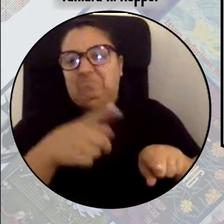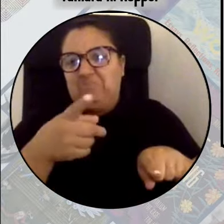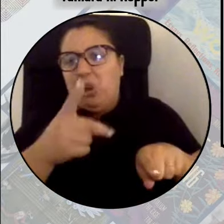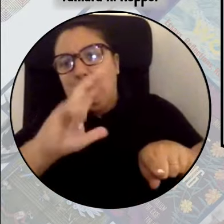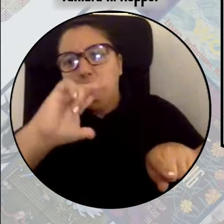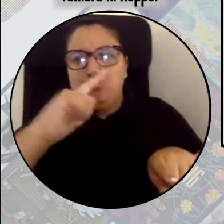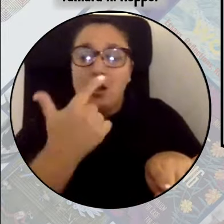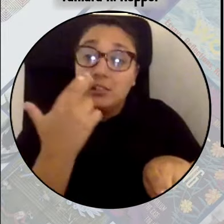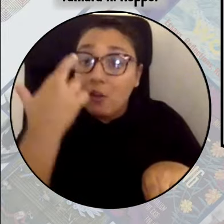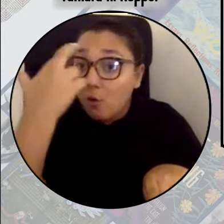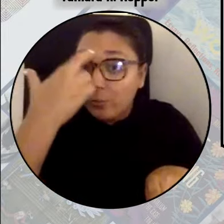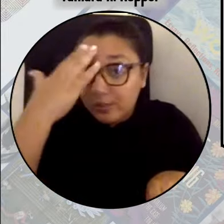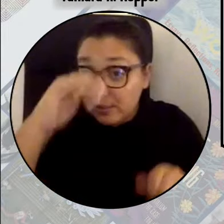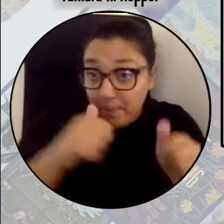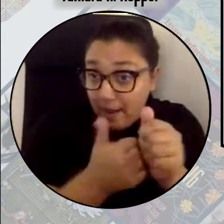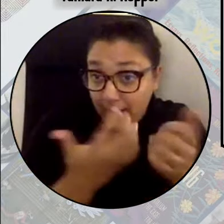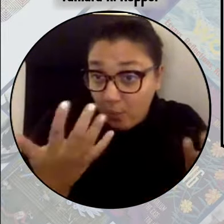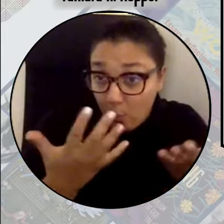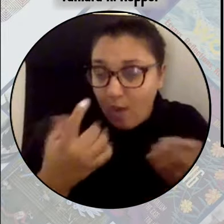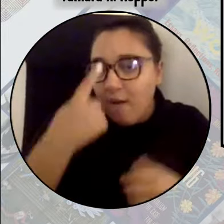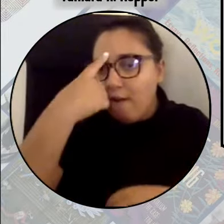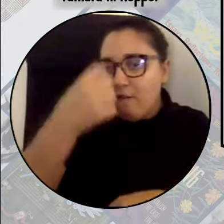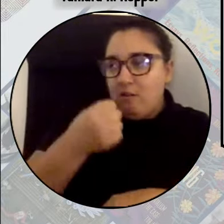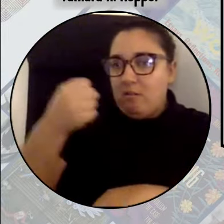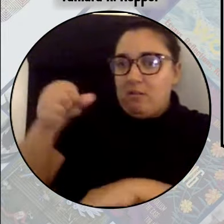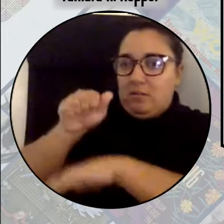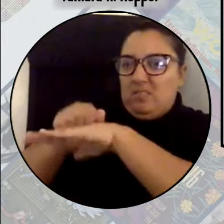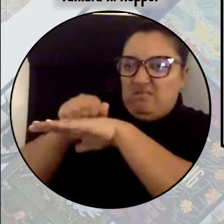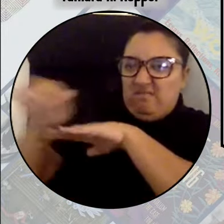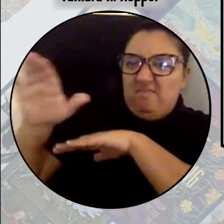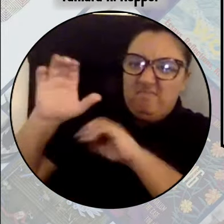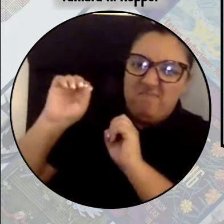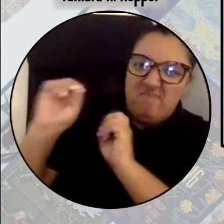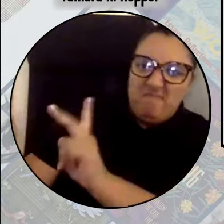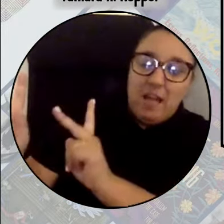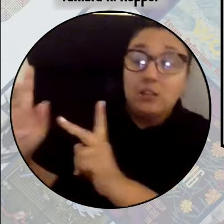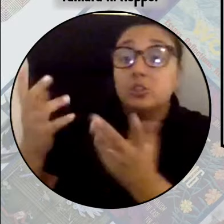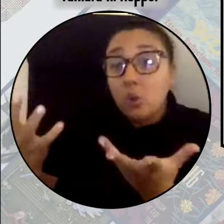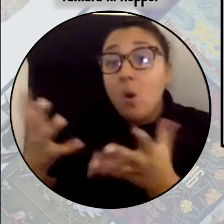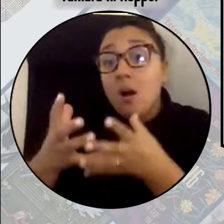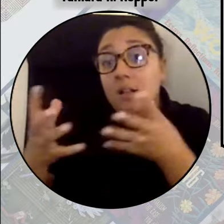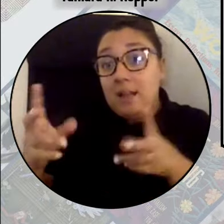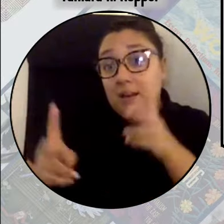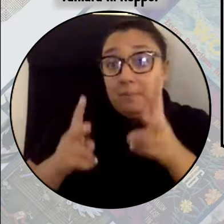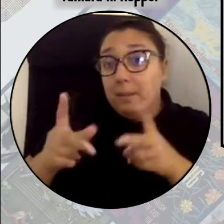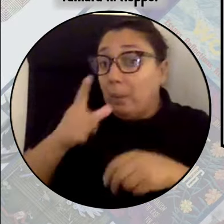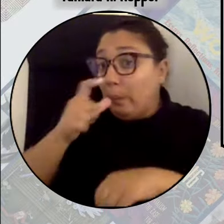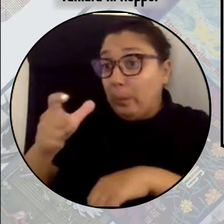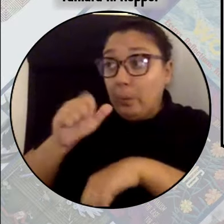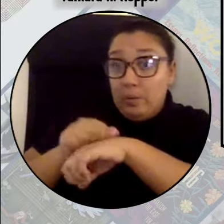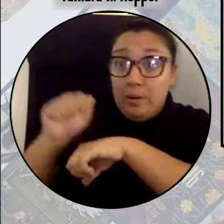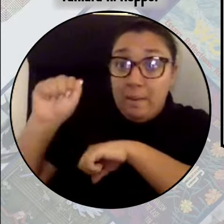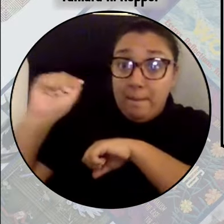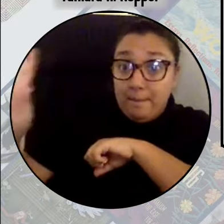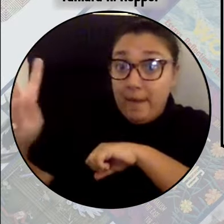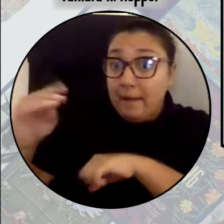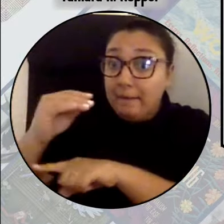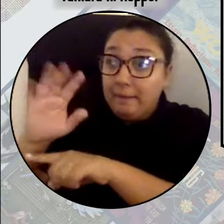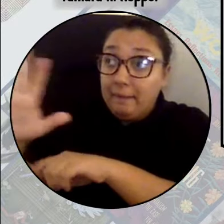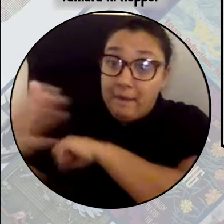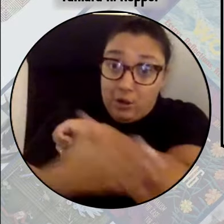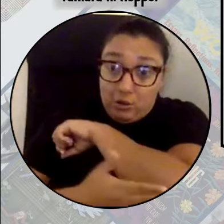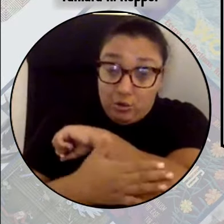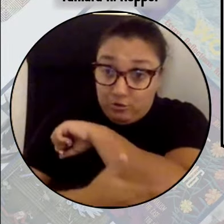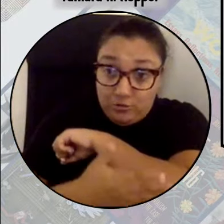And so a large number of people who end up getting deported for being convicted of a crime in the criminal